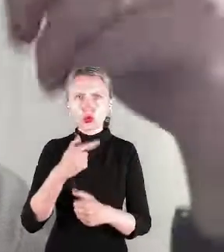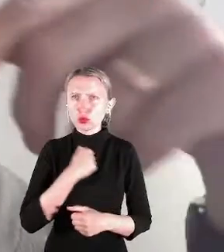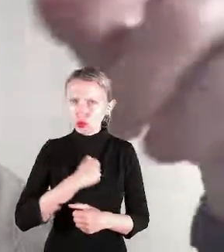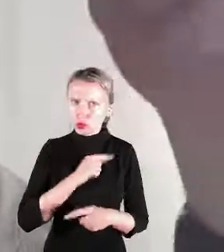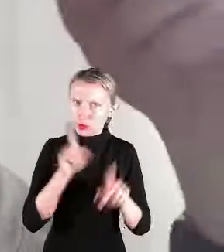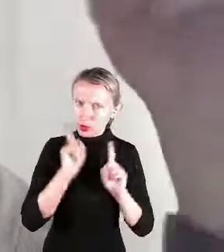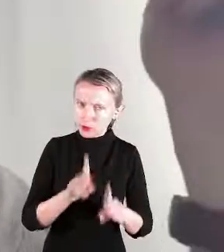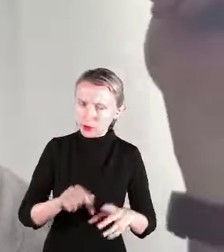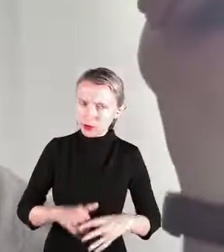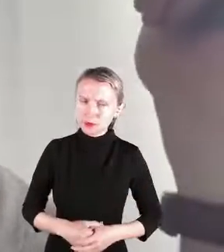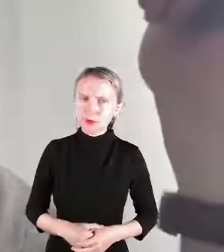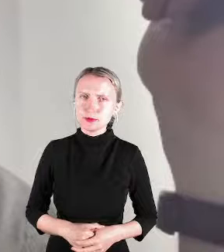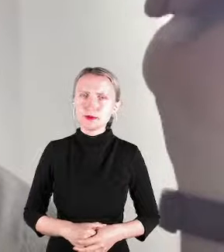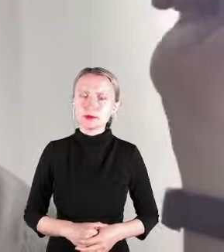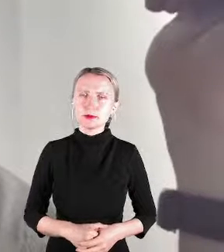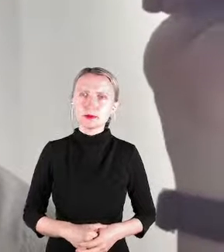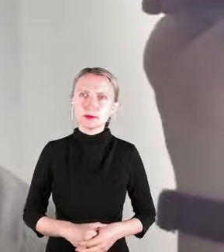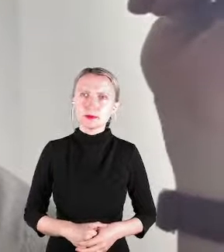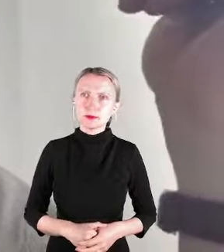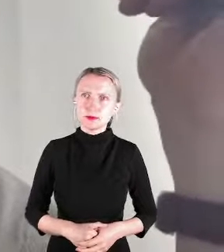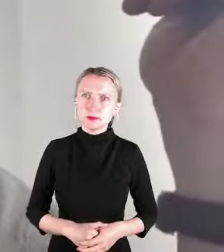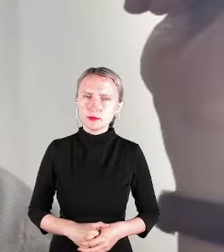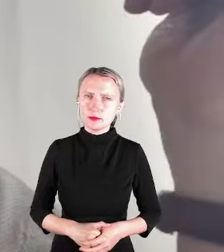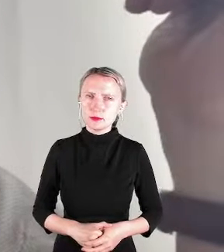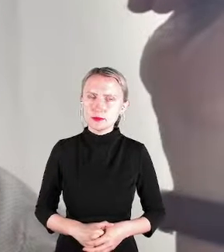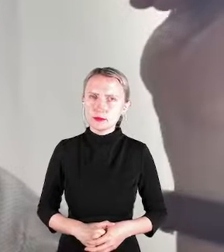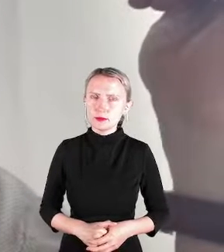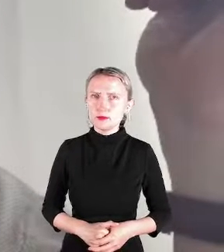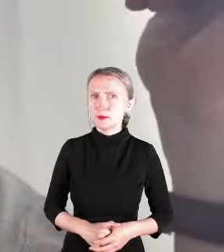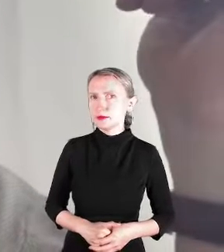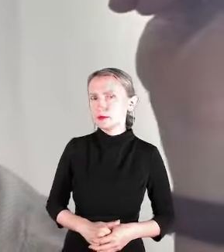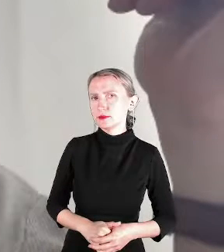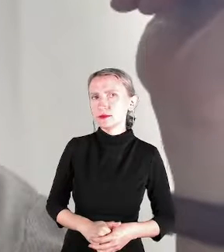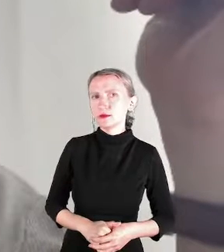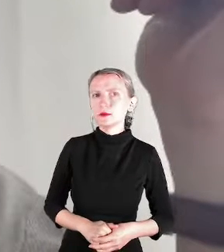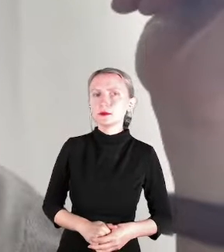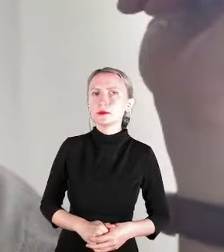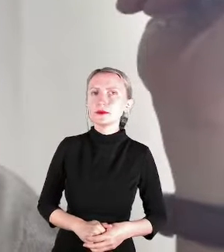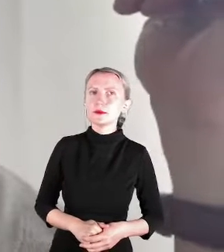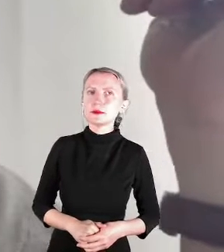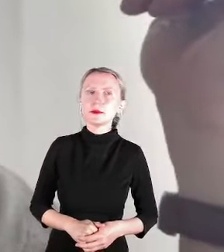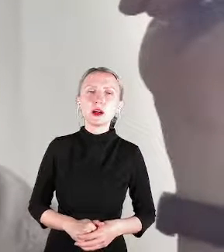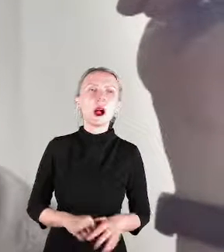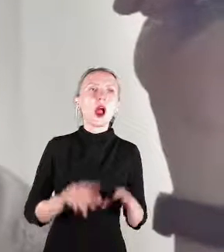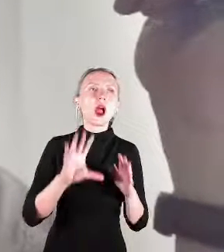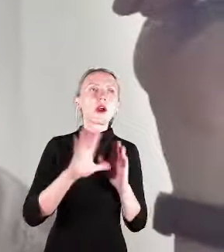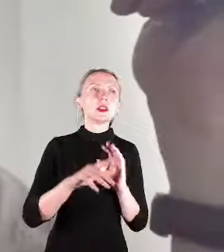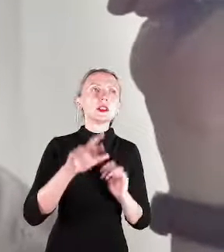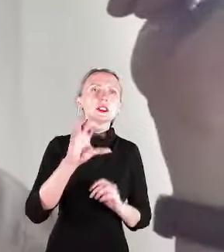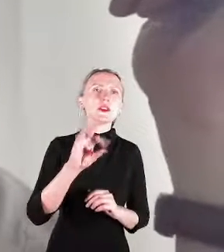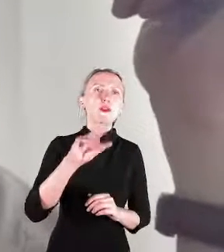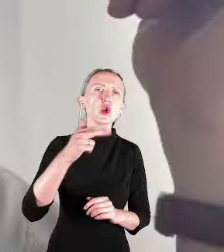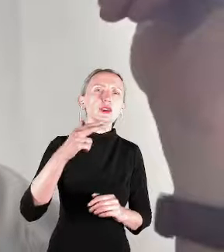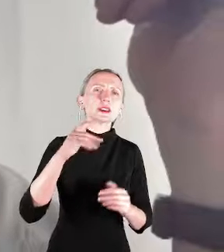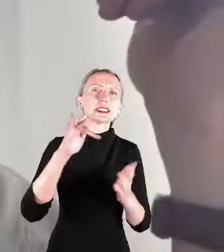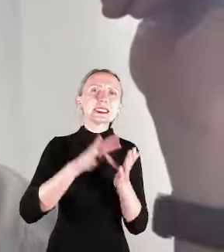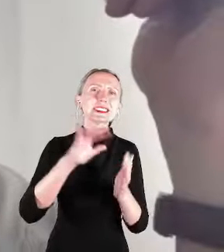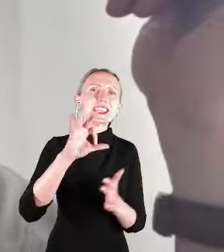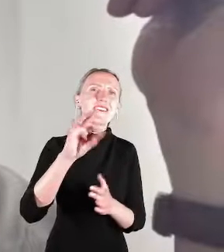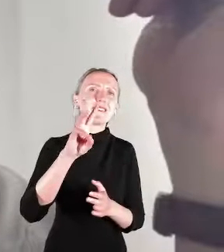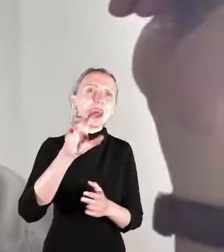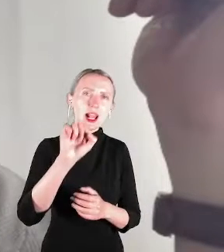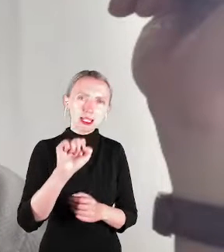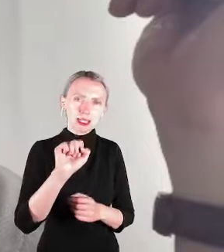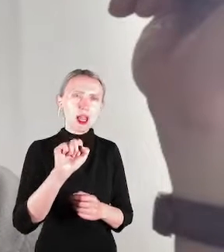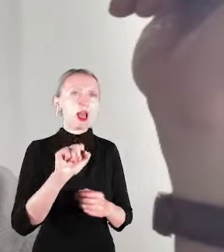in the central Swedish city of Sundsvall, along the coast, the Baltic Sea, there